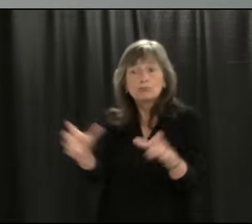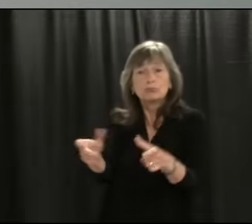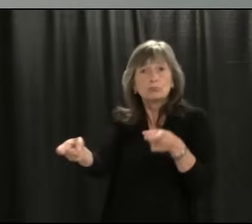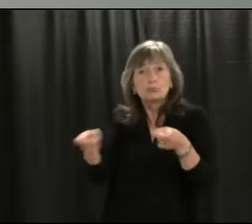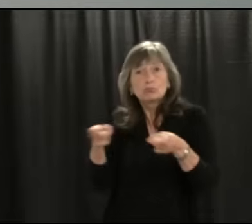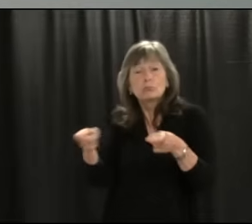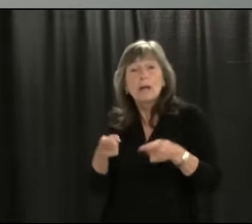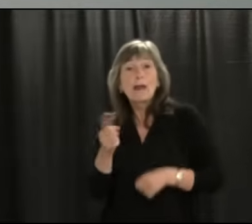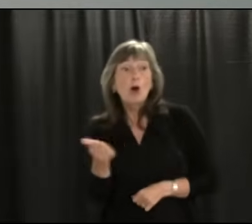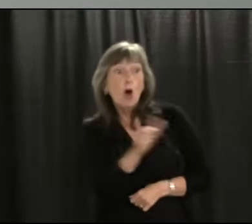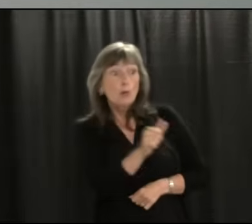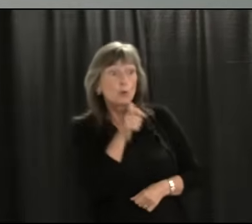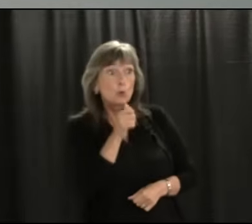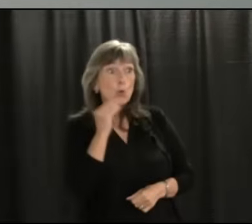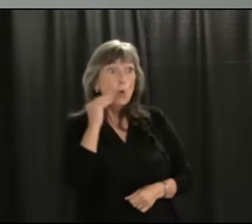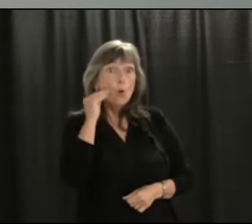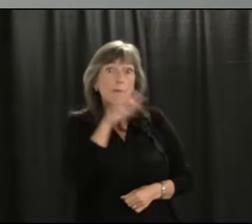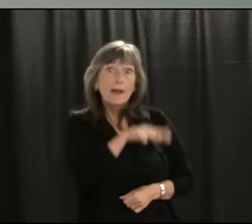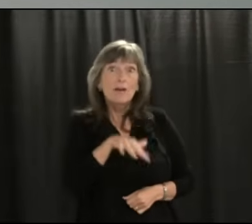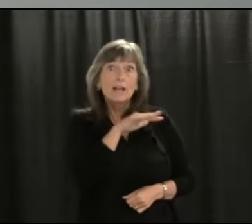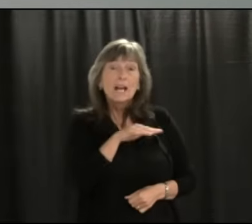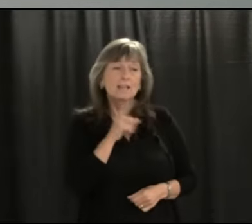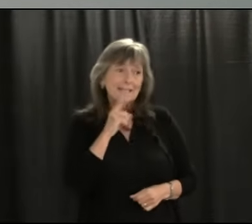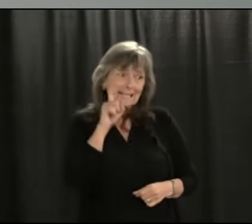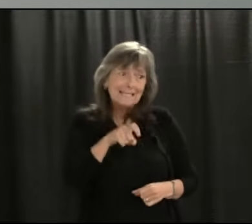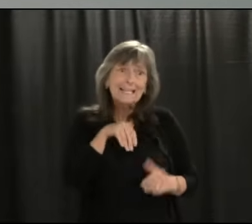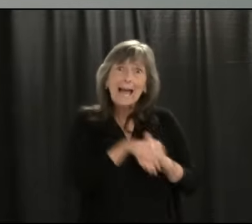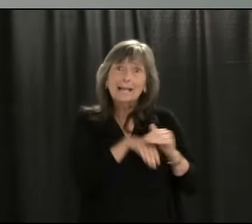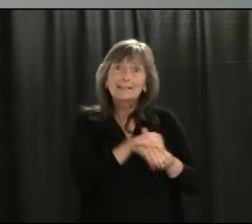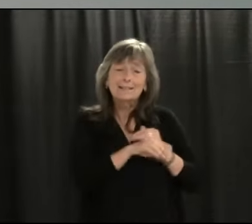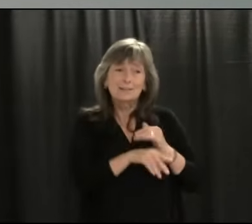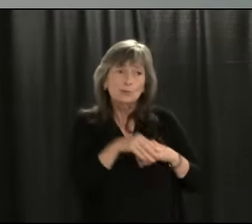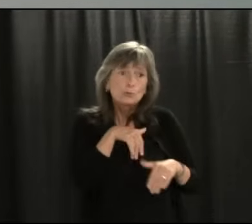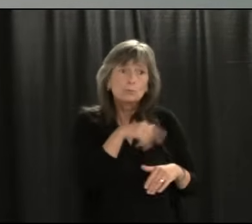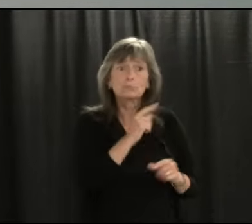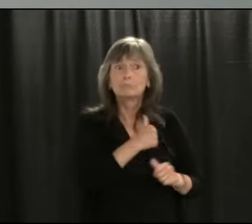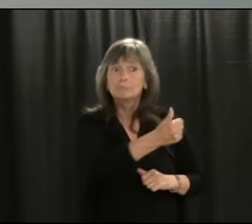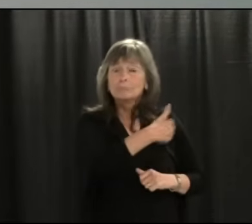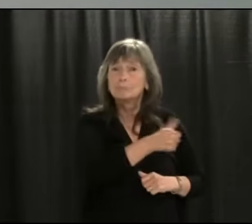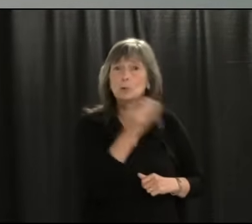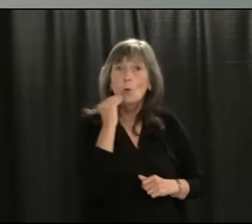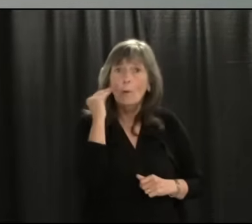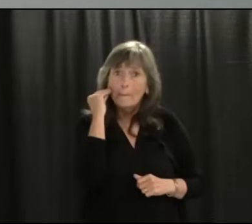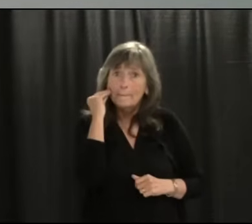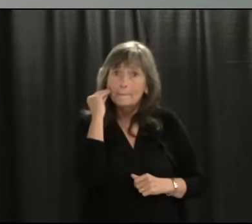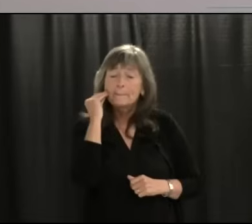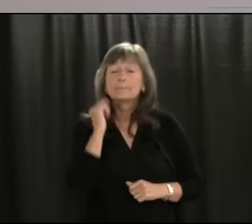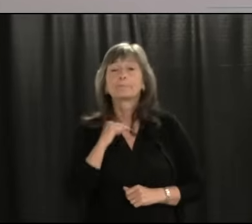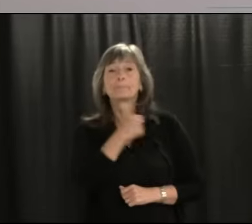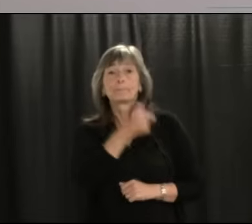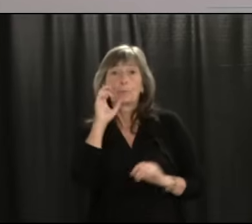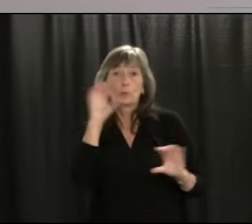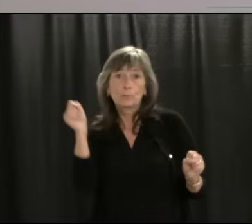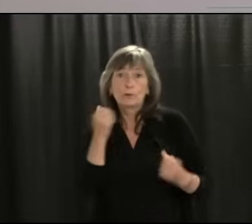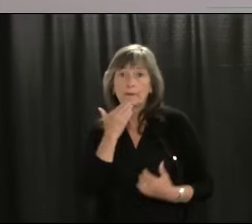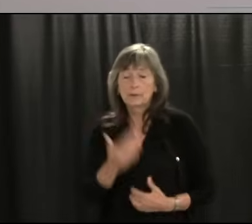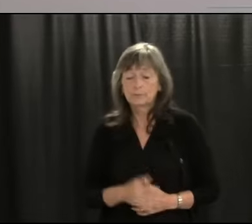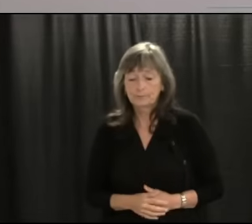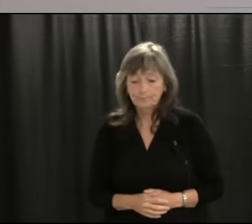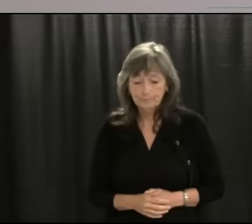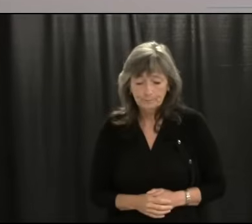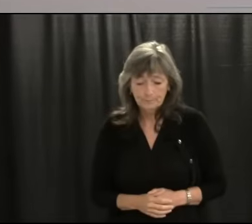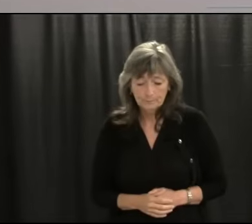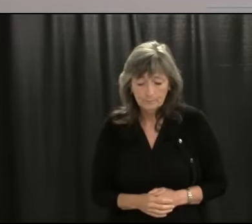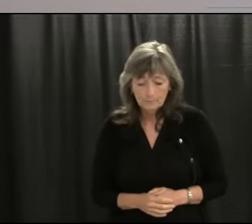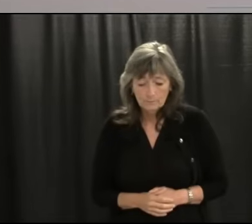the access they need to the roads. With that, I will hand it back to you, Premier. Thank you very much. Thanks.